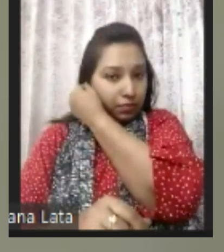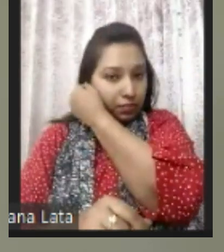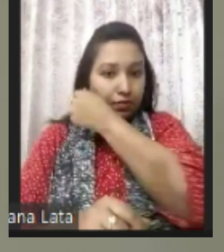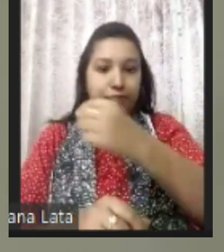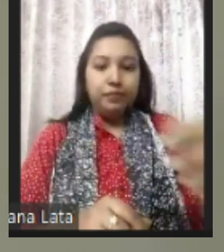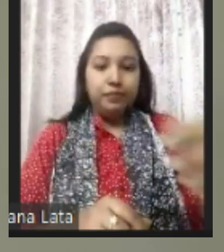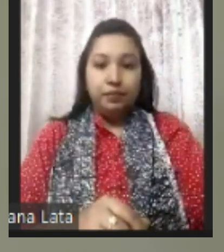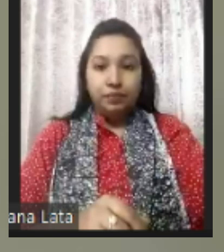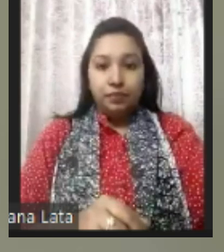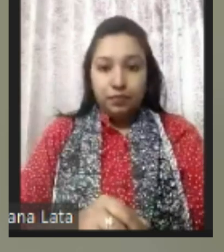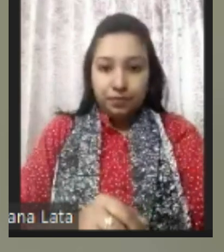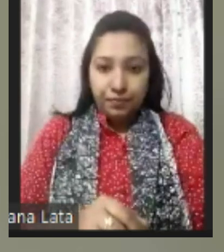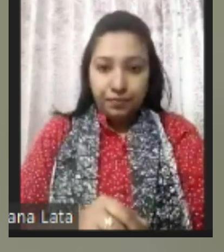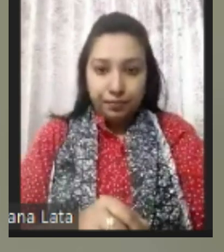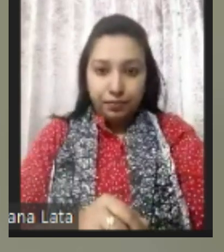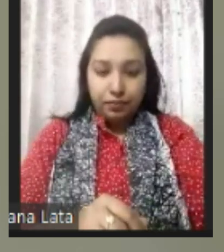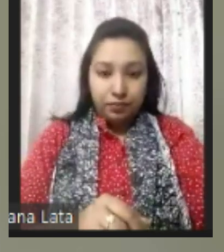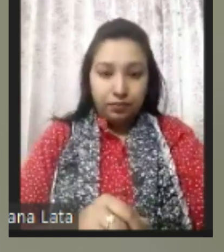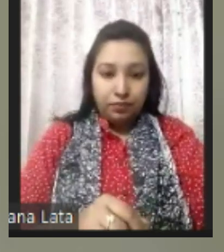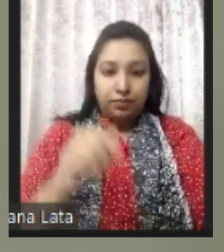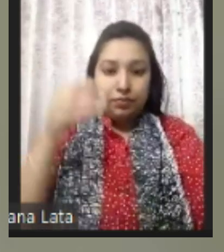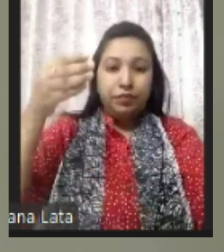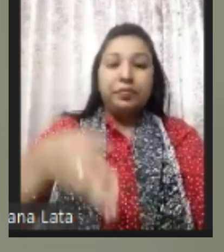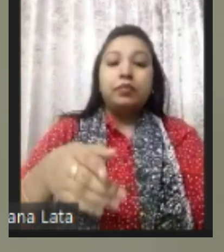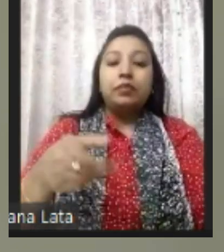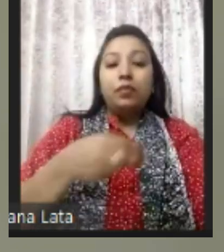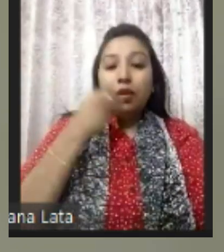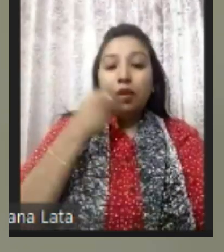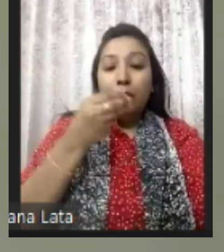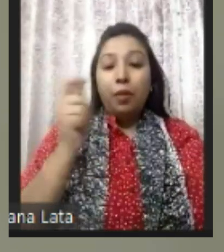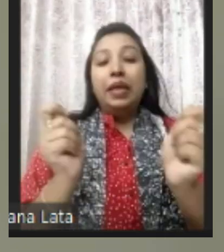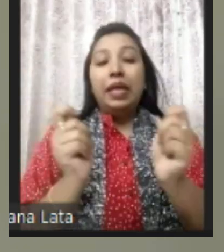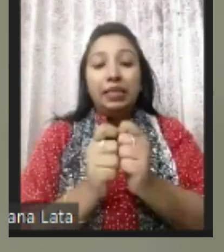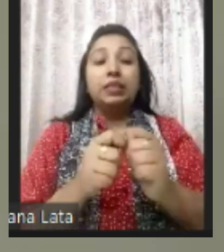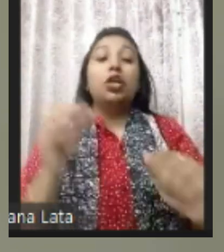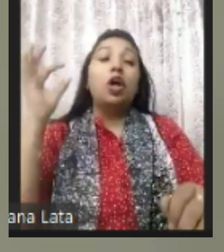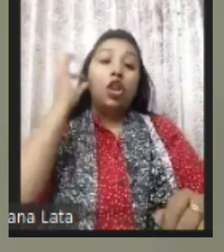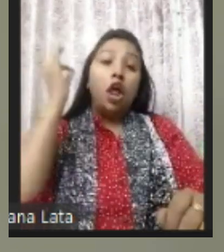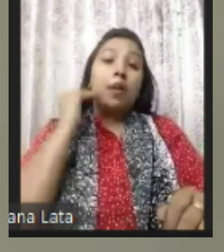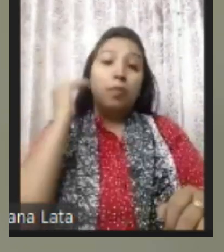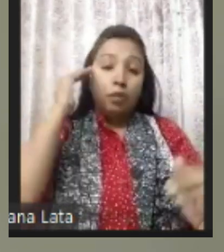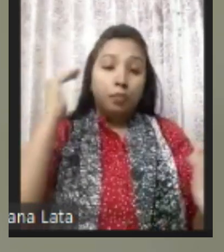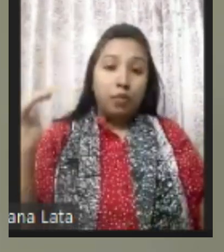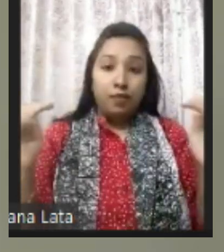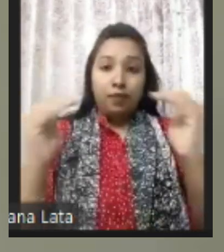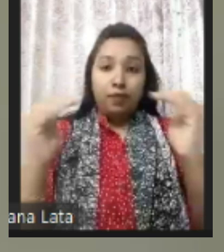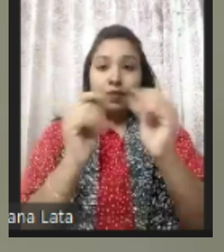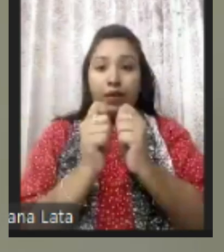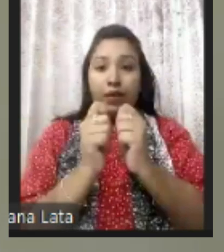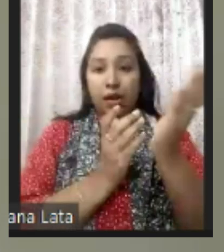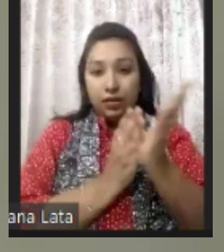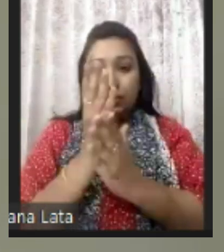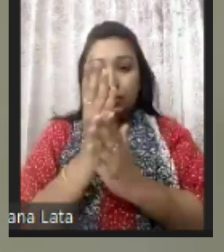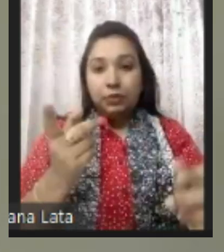essentially what we're saying is that by ensuring that digital quality is ensured for everyone, we can actually